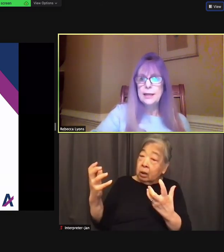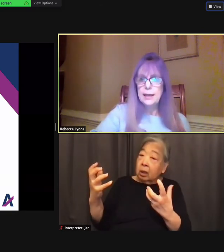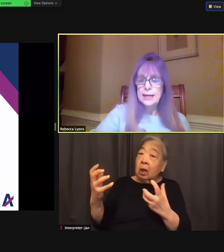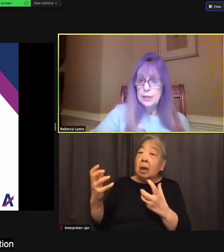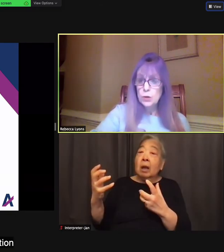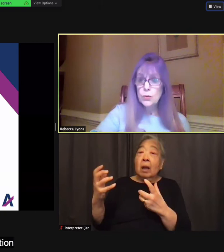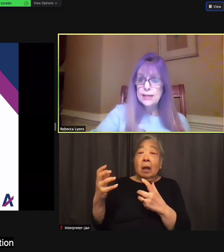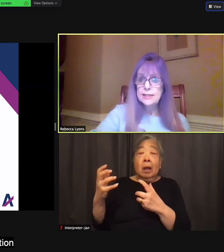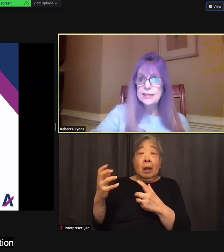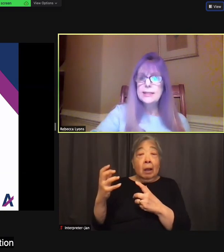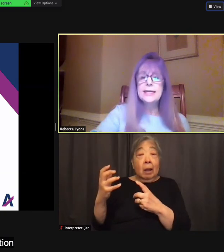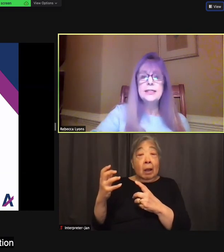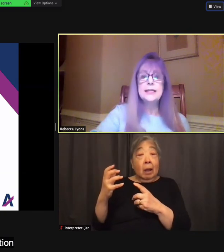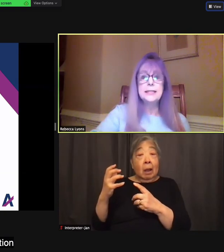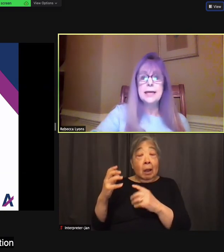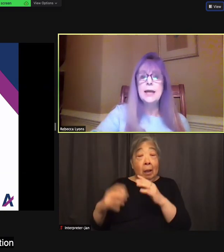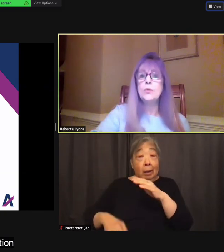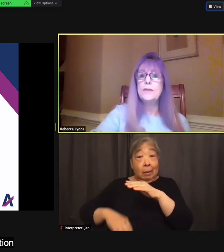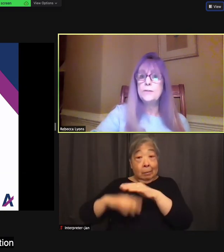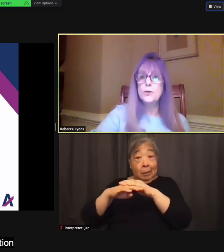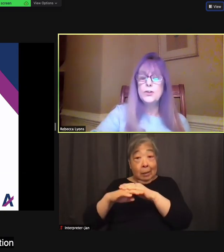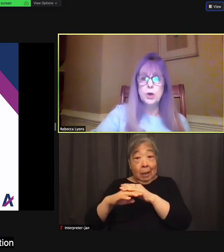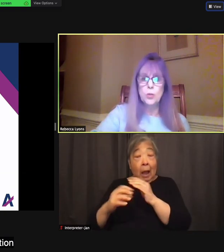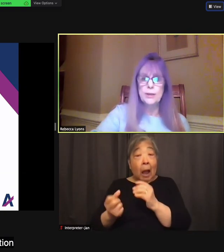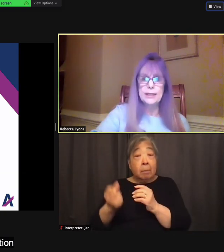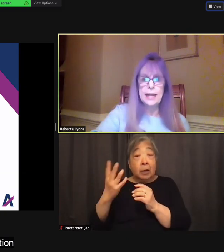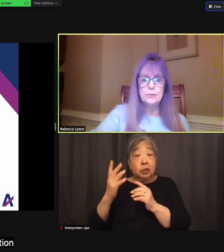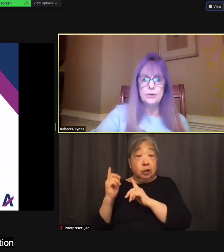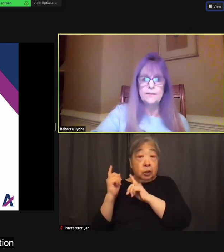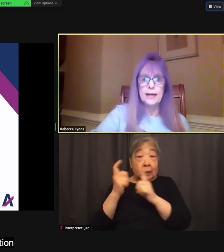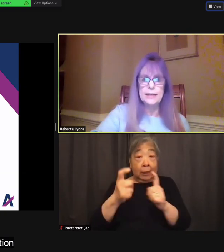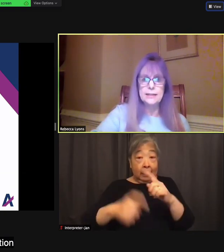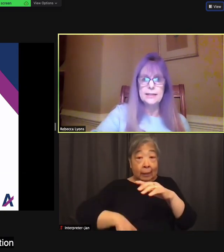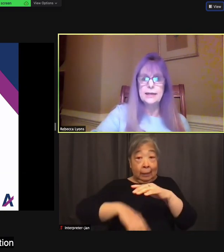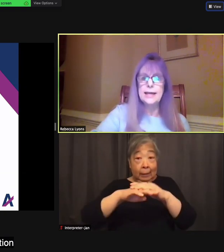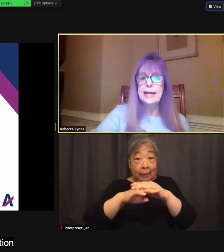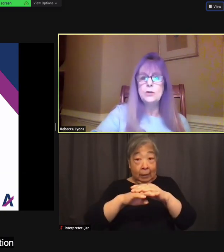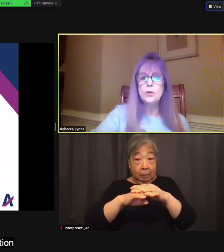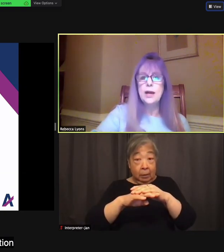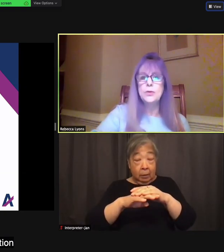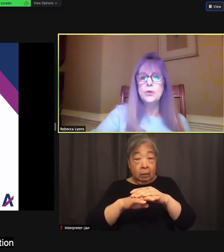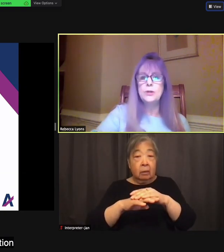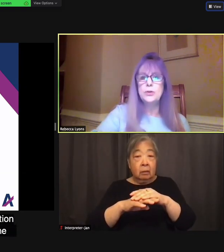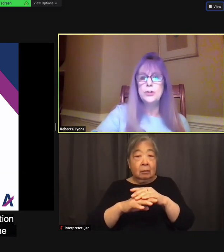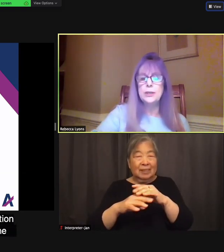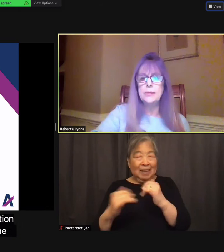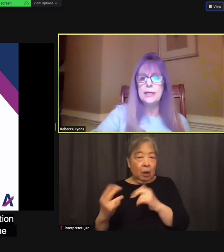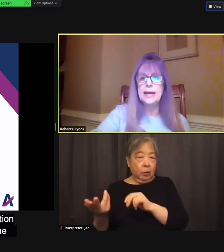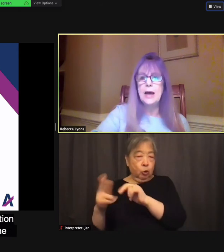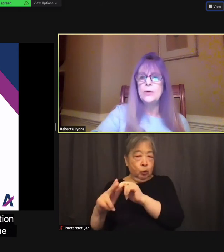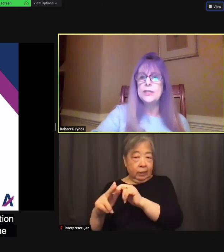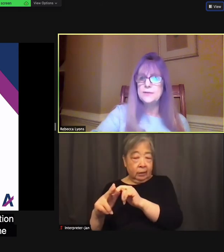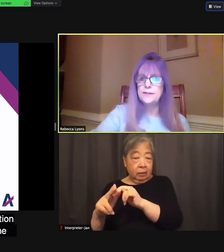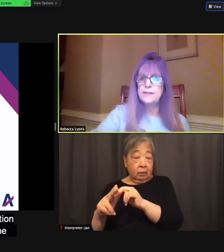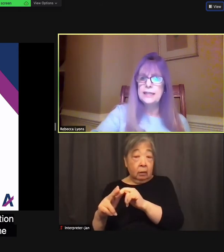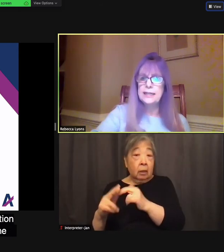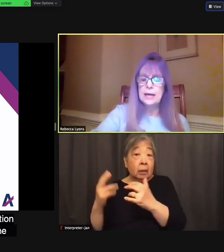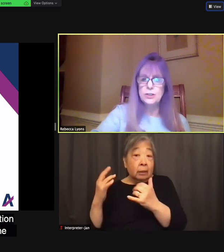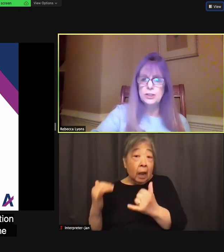limit increased since the time we first opened the ABLE funds. The annual contribution limit now